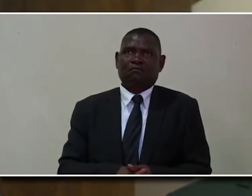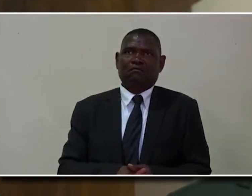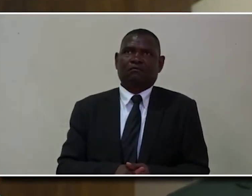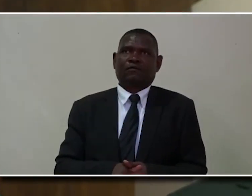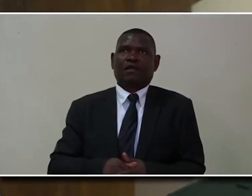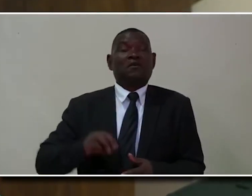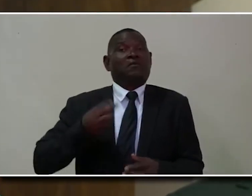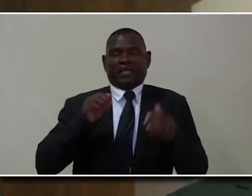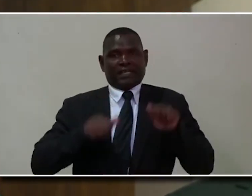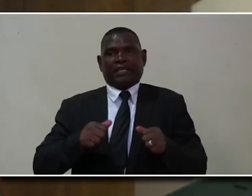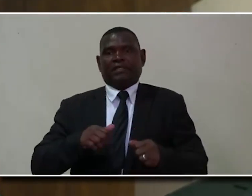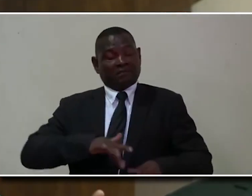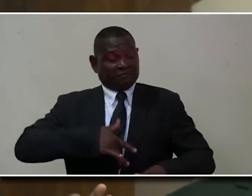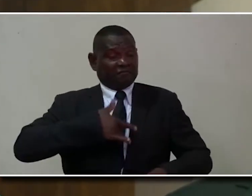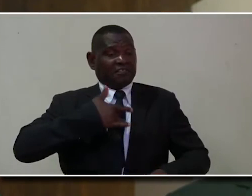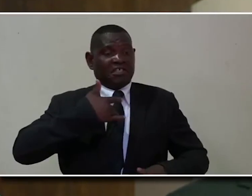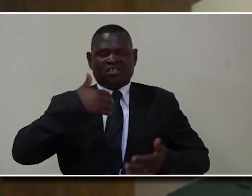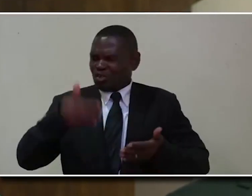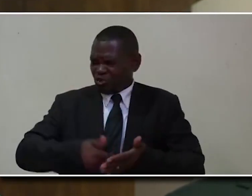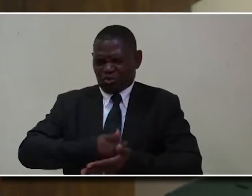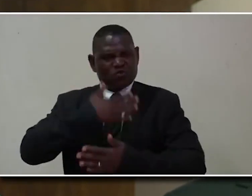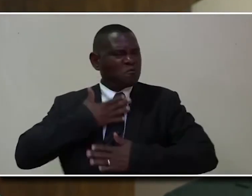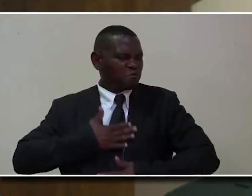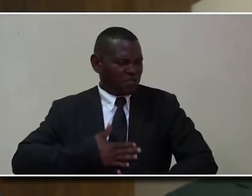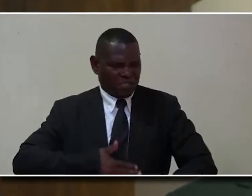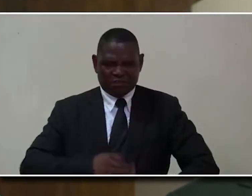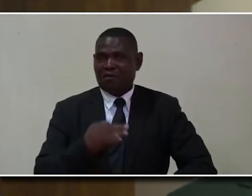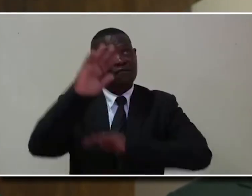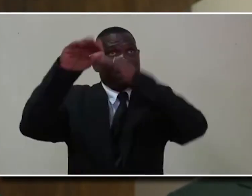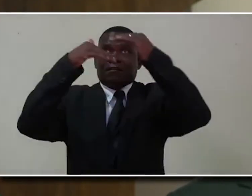can experience anew a peace of heaven